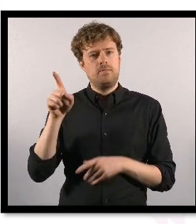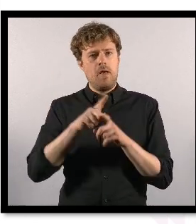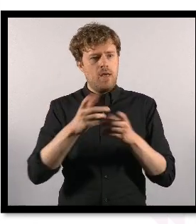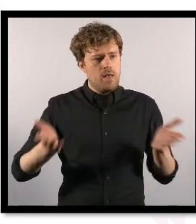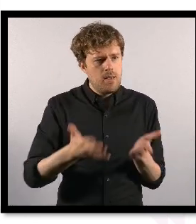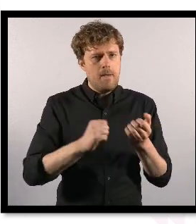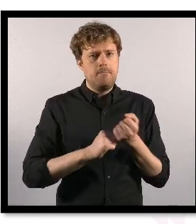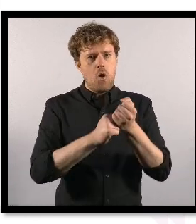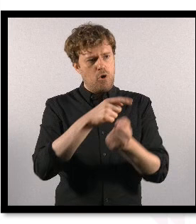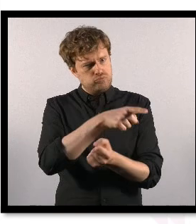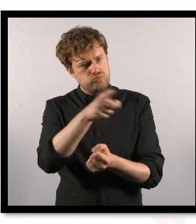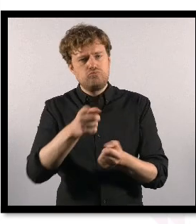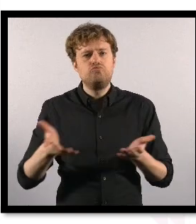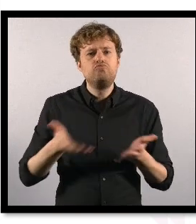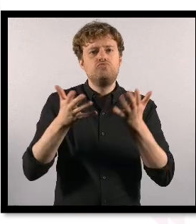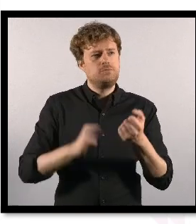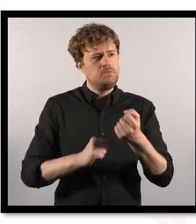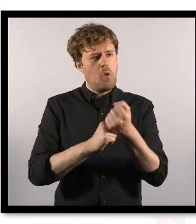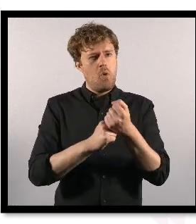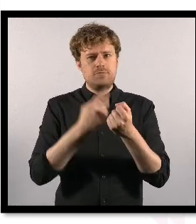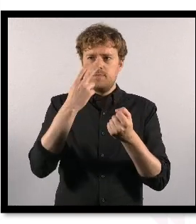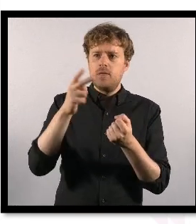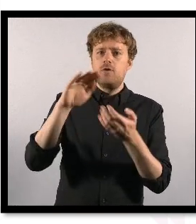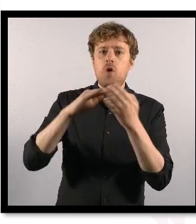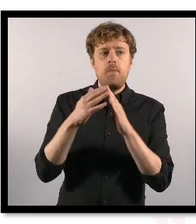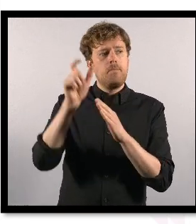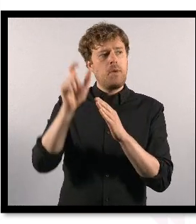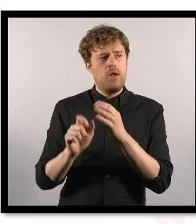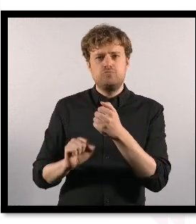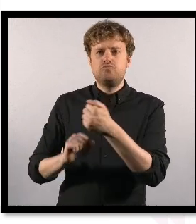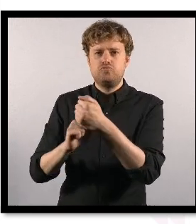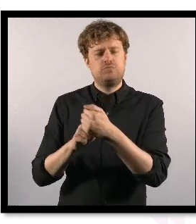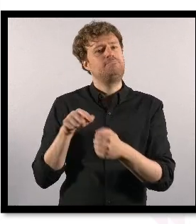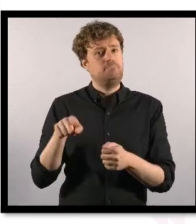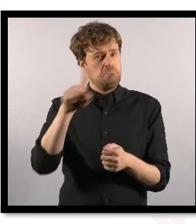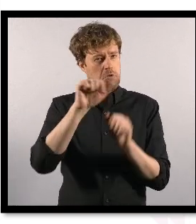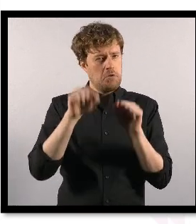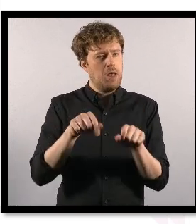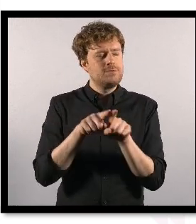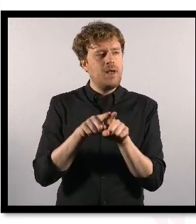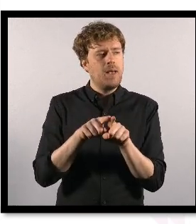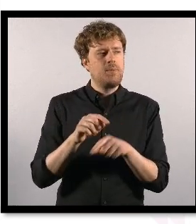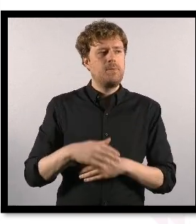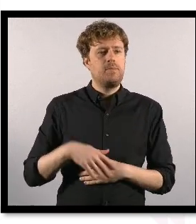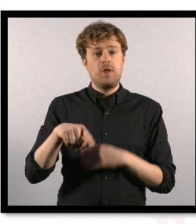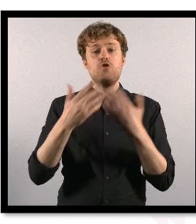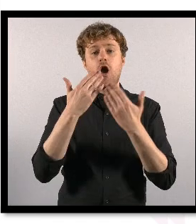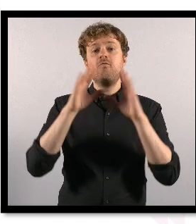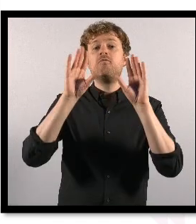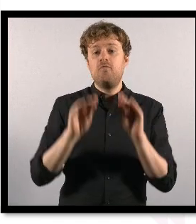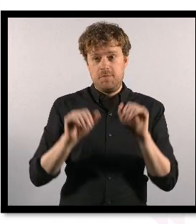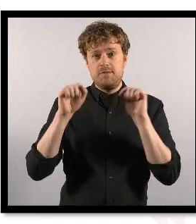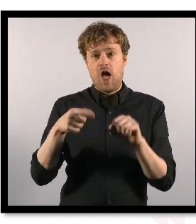by contributing time into things like the tags or contributing to projects. So there's tons of opportunities. Talk to your managers about how